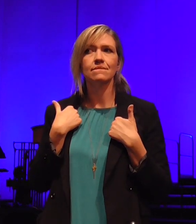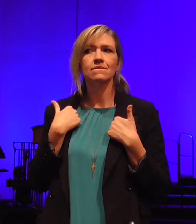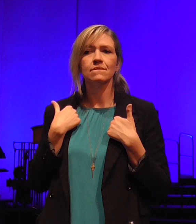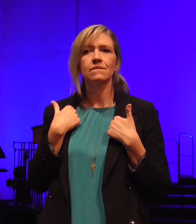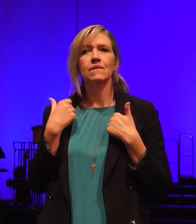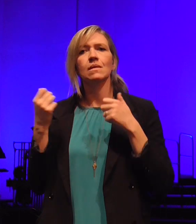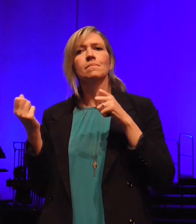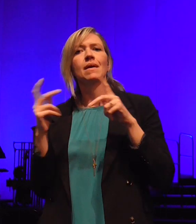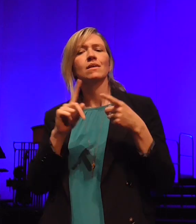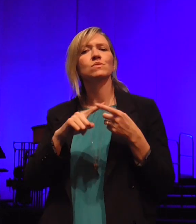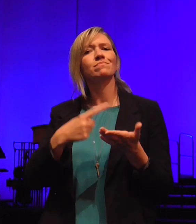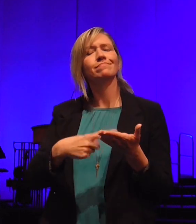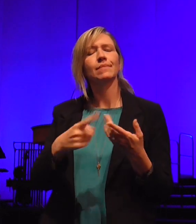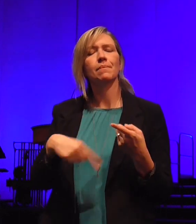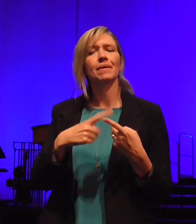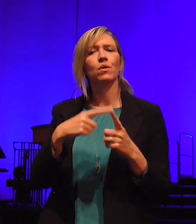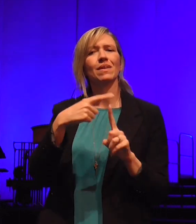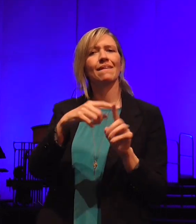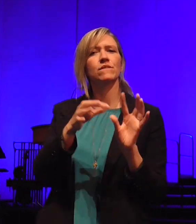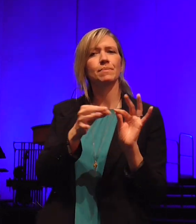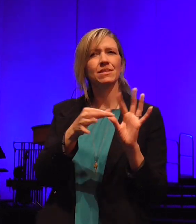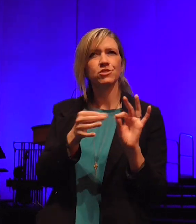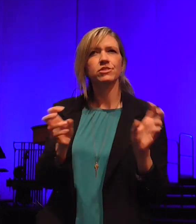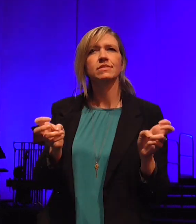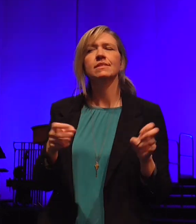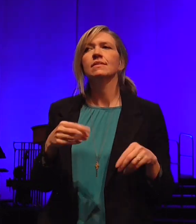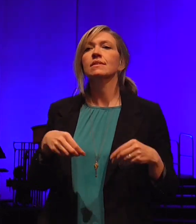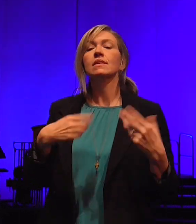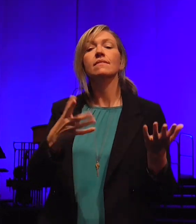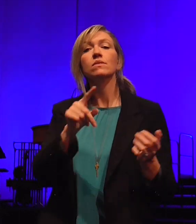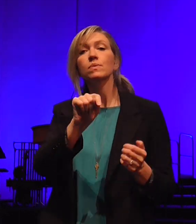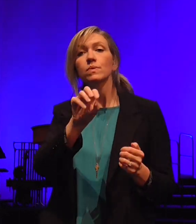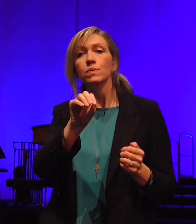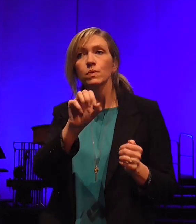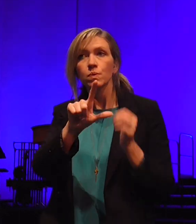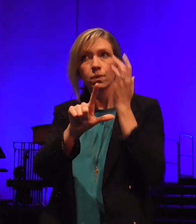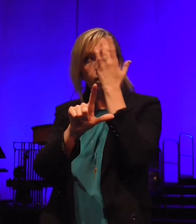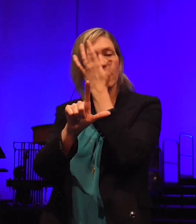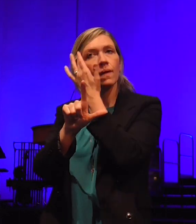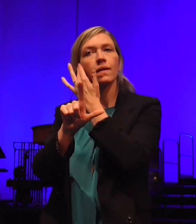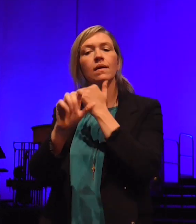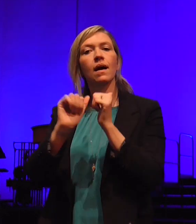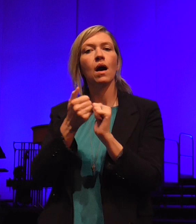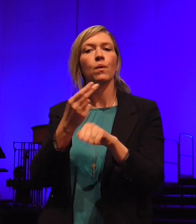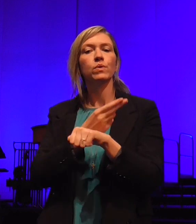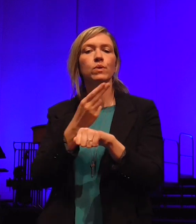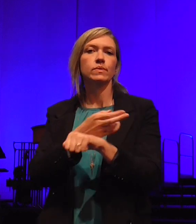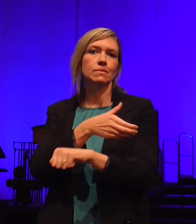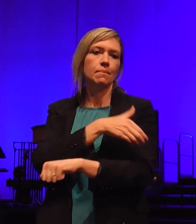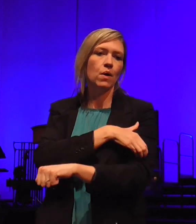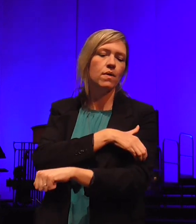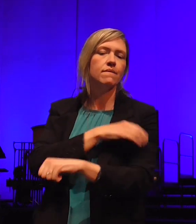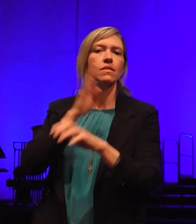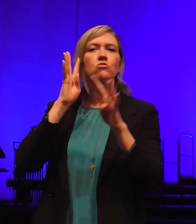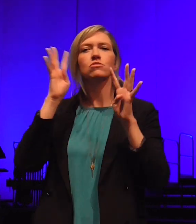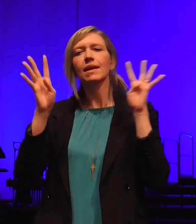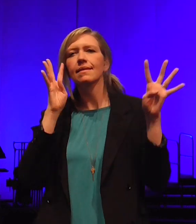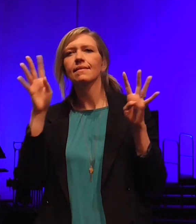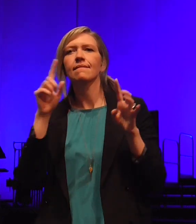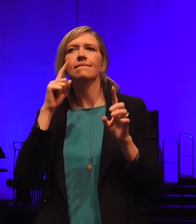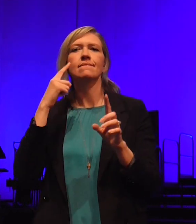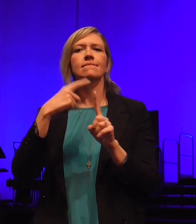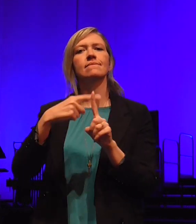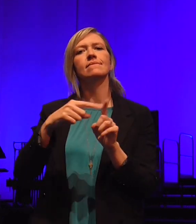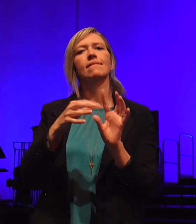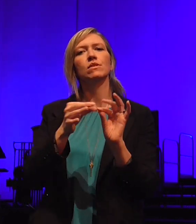Getting back to the practice of affirmations, I want to give you a tool for using powerful, creative affirmations in your